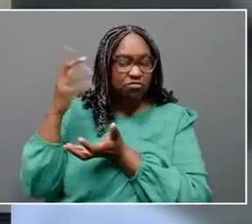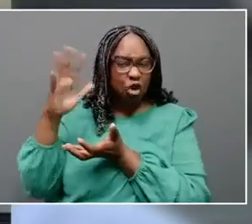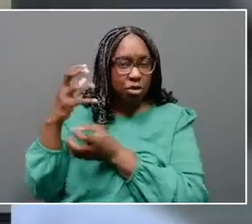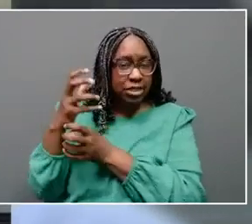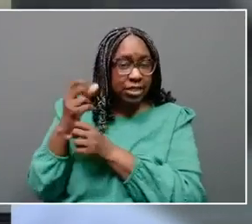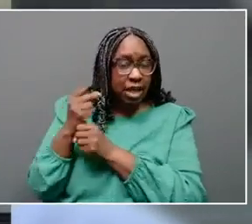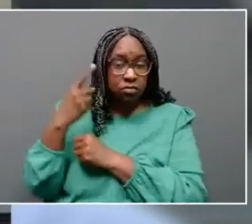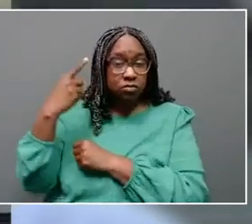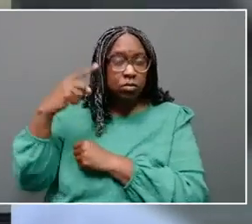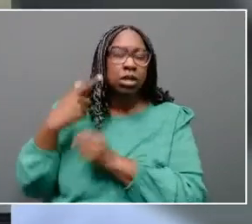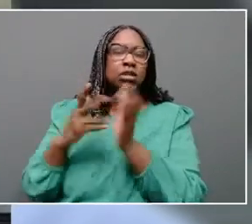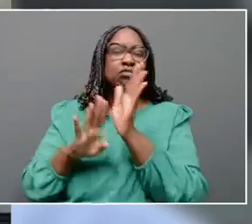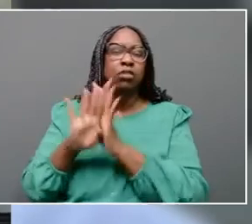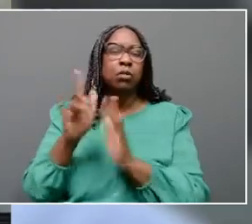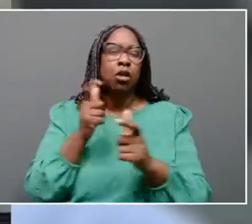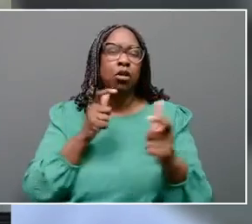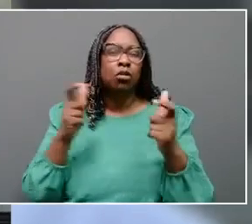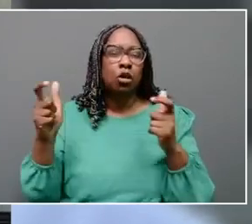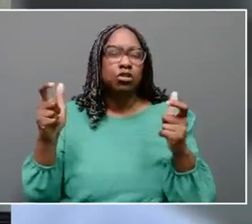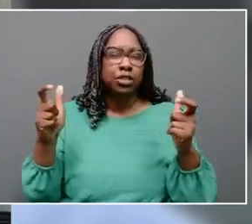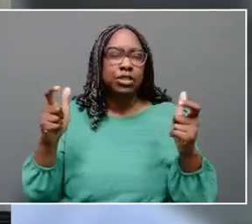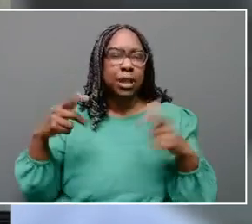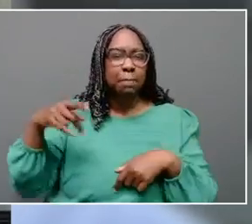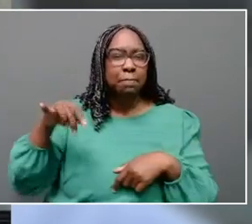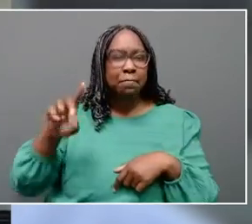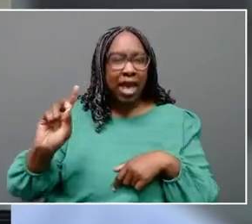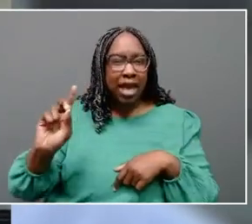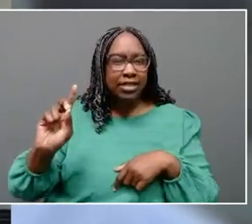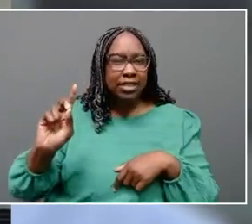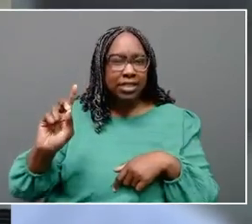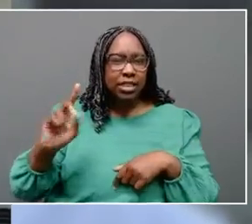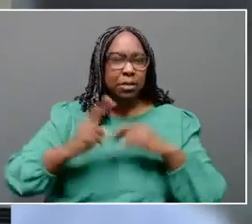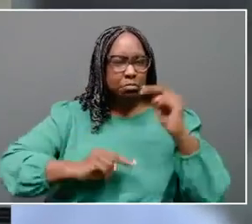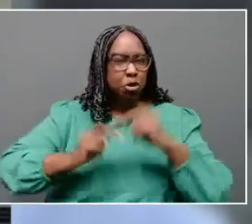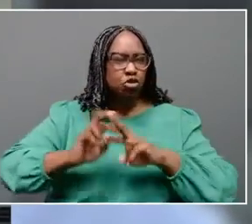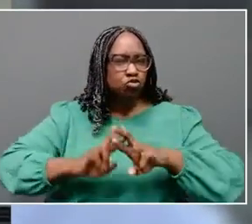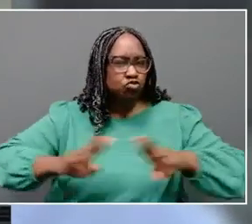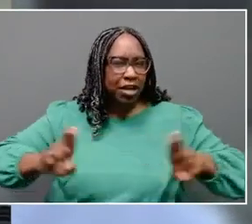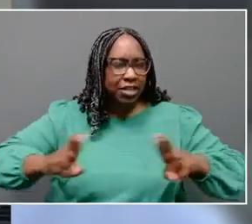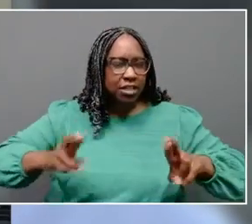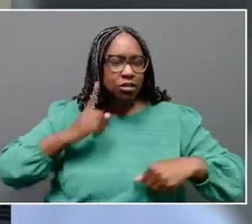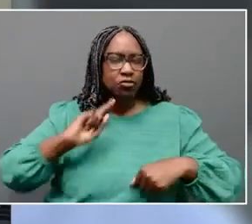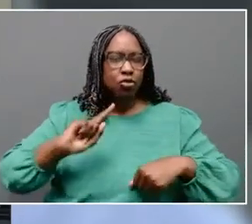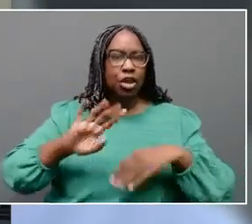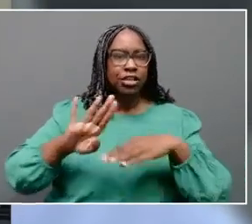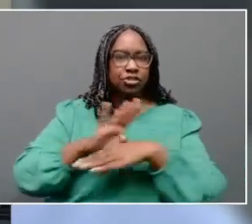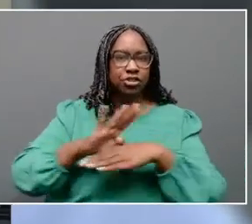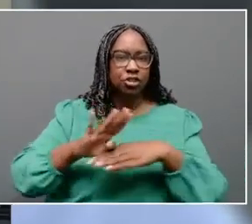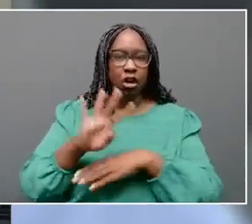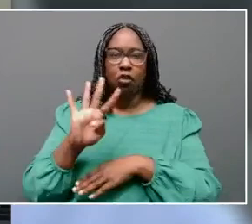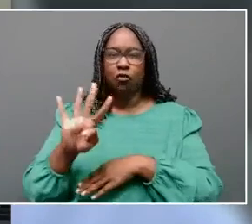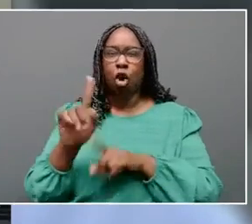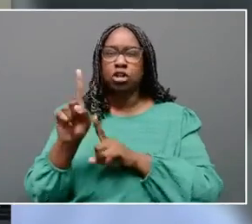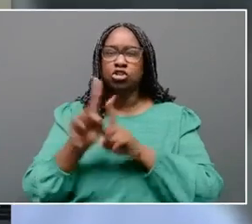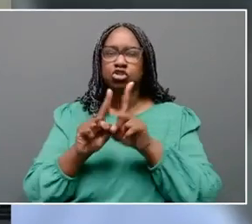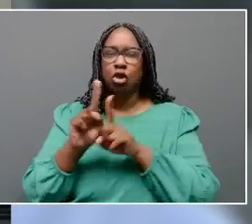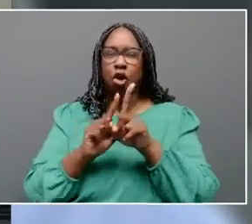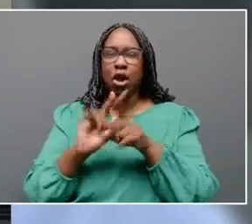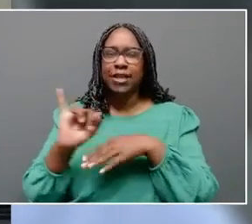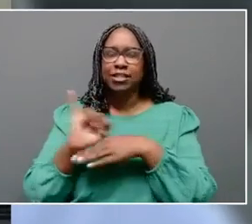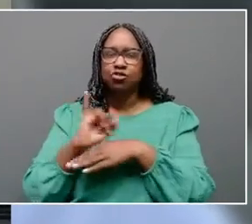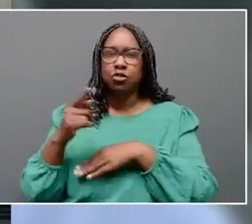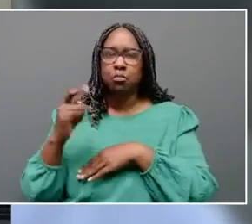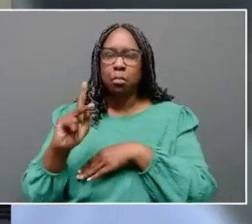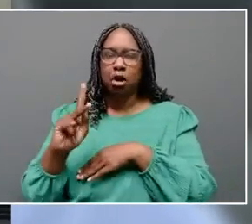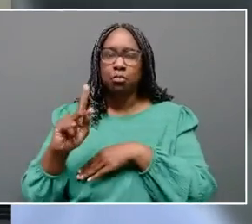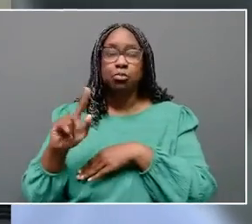largest build-ready pad in the state for industrial use, and that's going to be in our four-star industrial park. A million square foot build ready pad